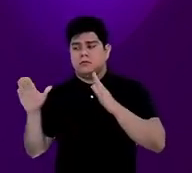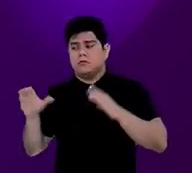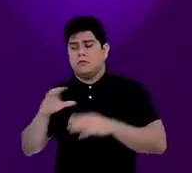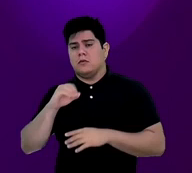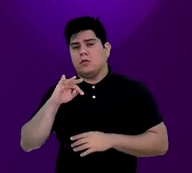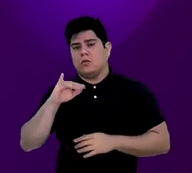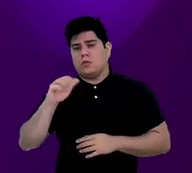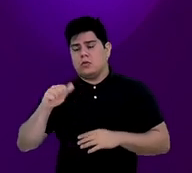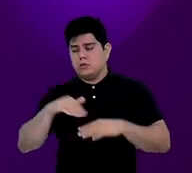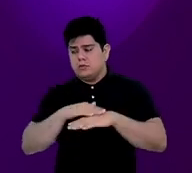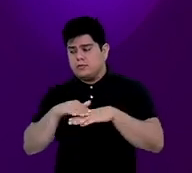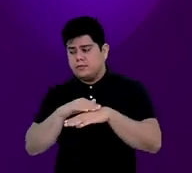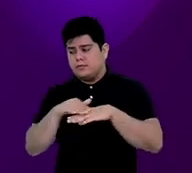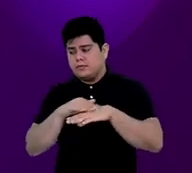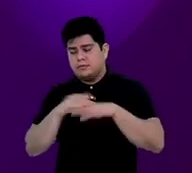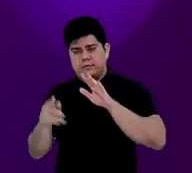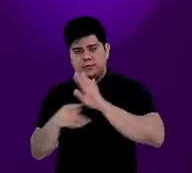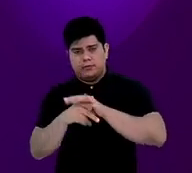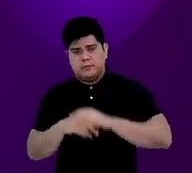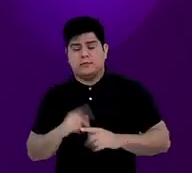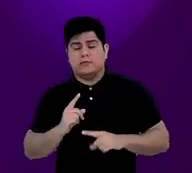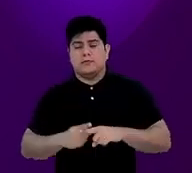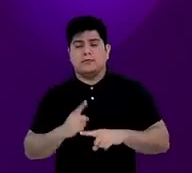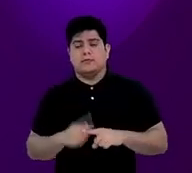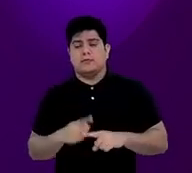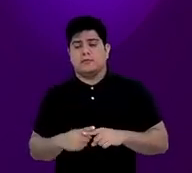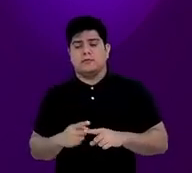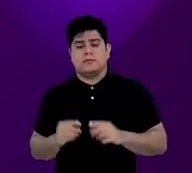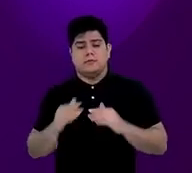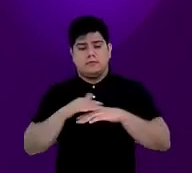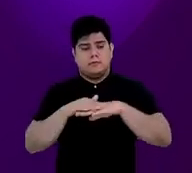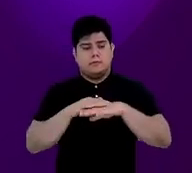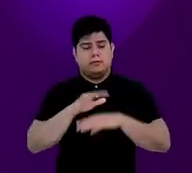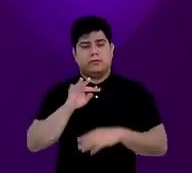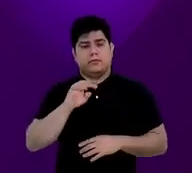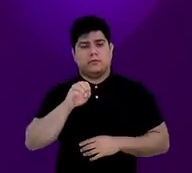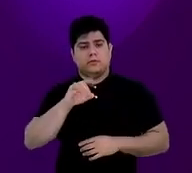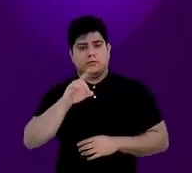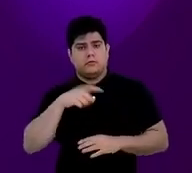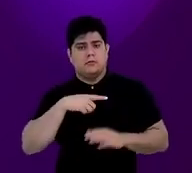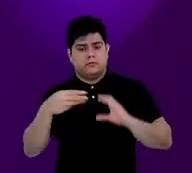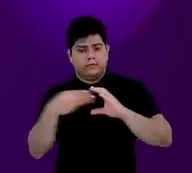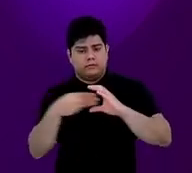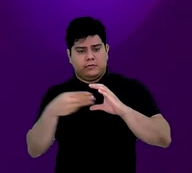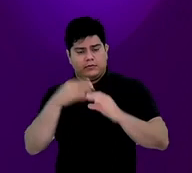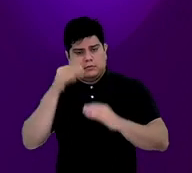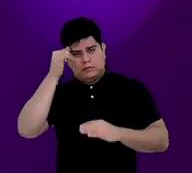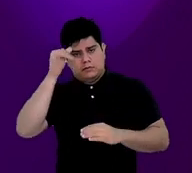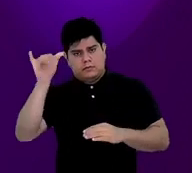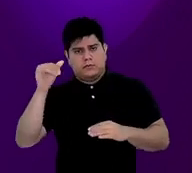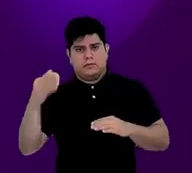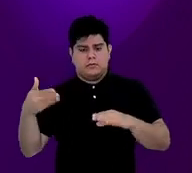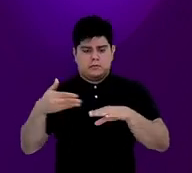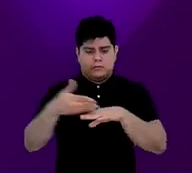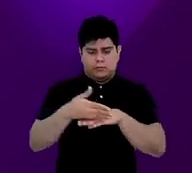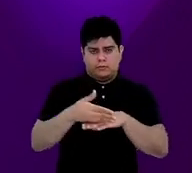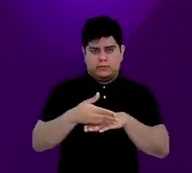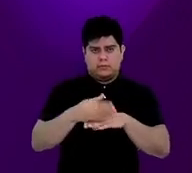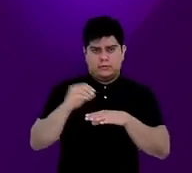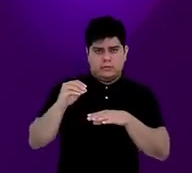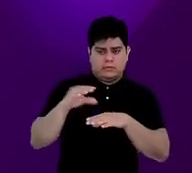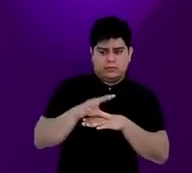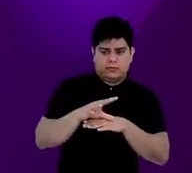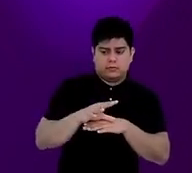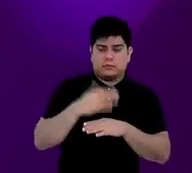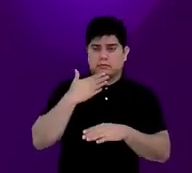that prevent the light getting in, and that best penetration is in this area between